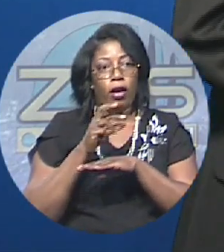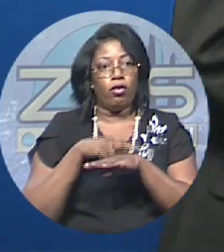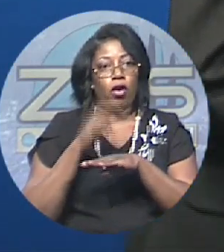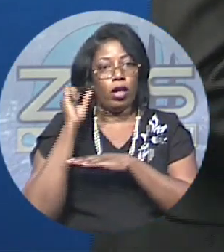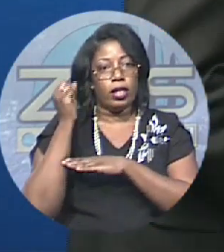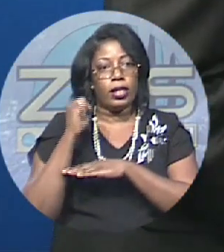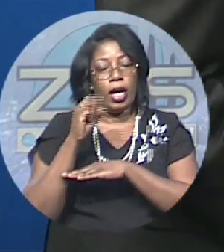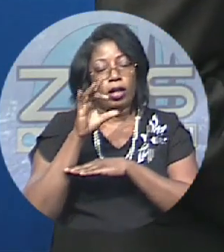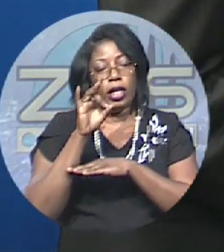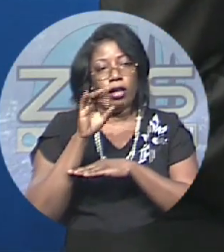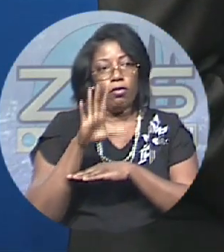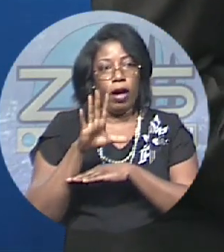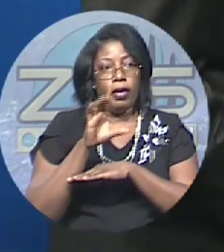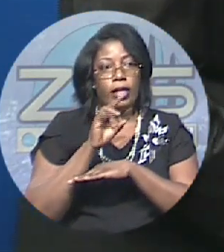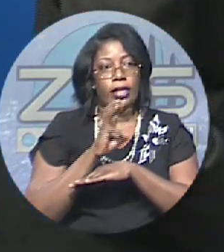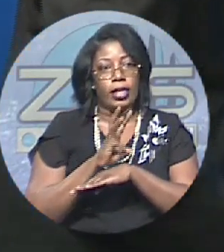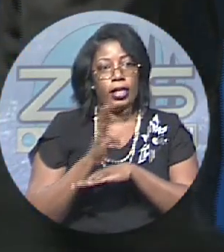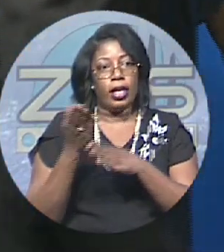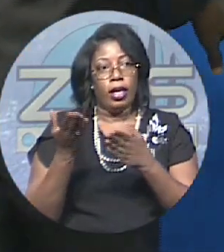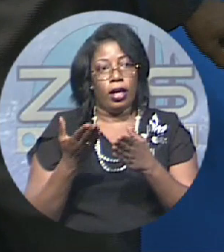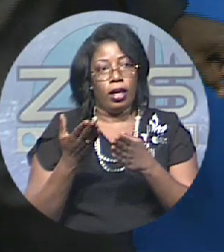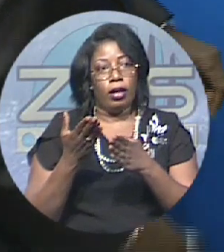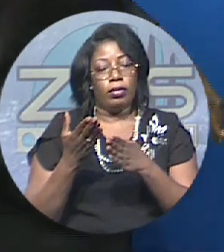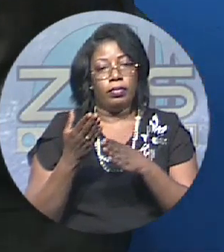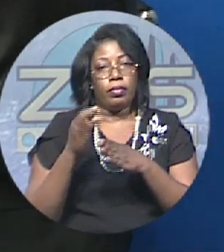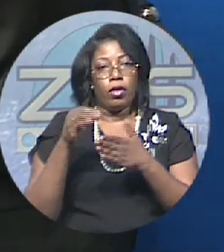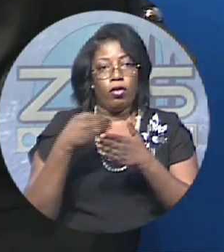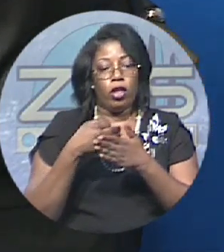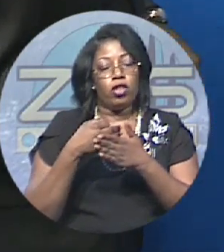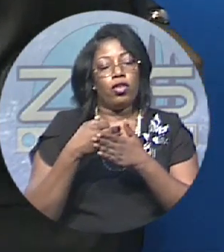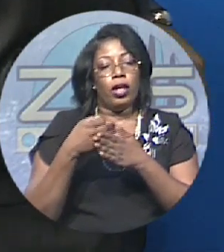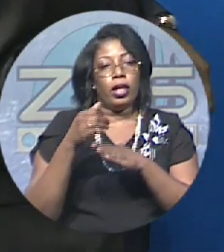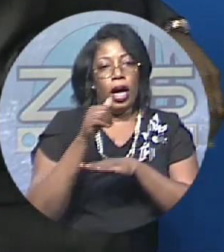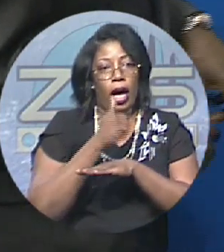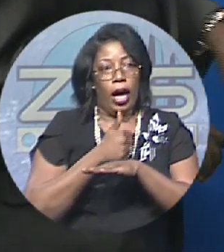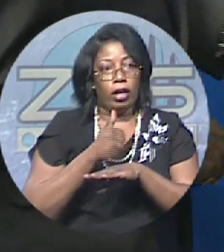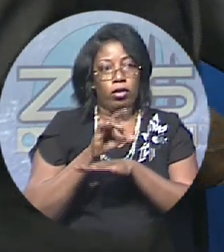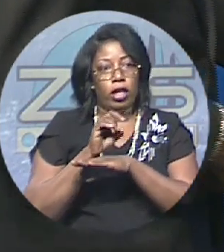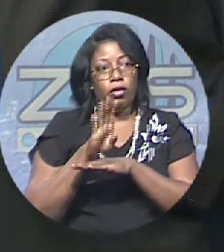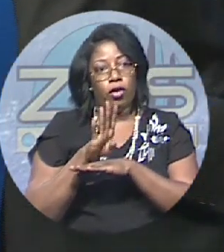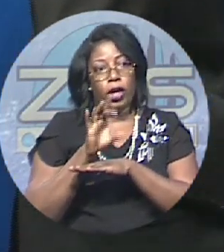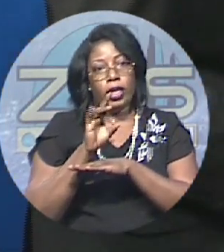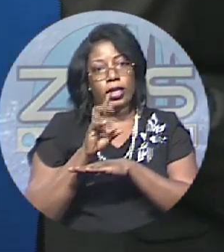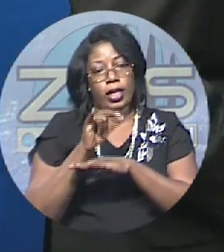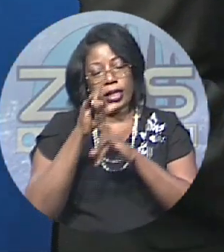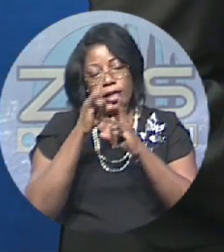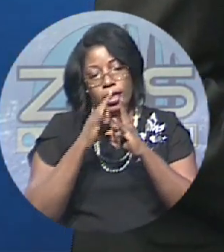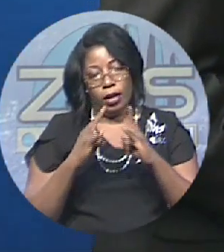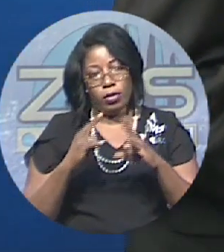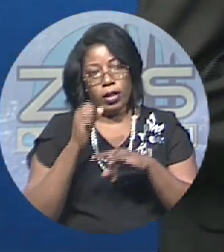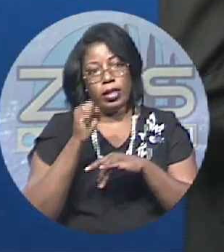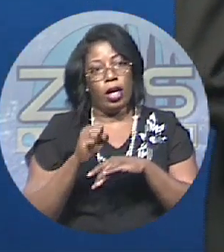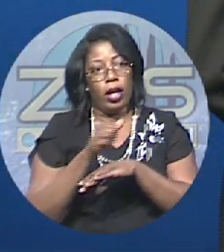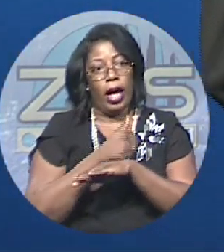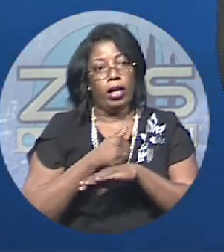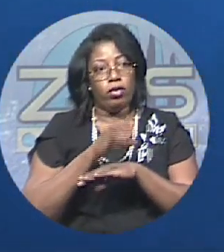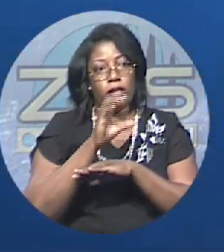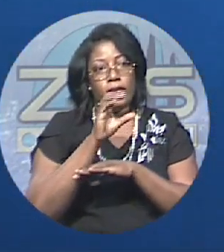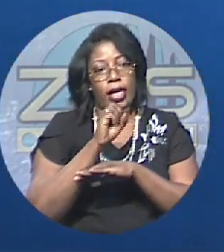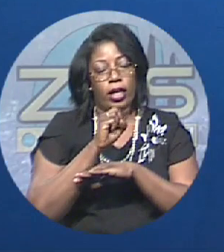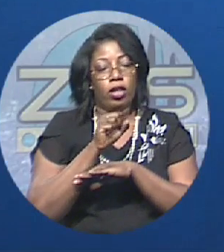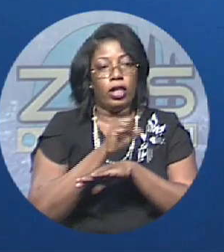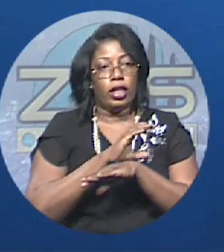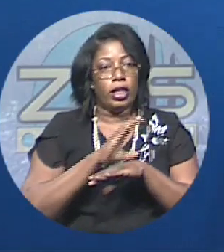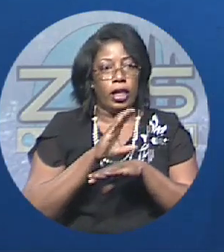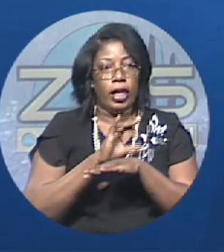Sound 85, 86 degrees here in the capital. Fresh Creek Central Andrews 84, 86 in Kemp's Bay on Andrews, also Staniel Key